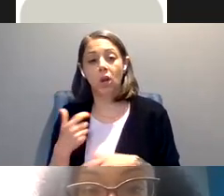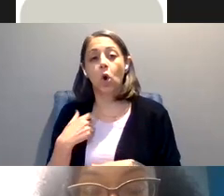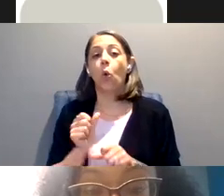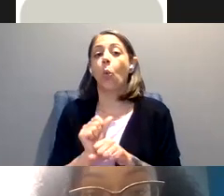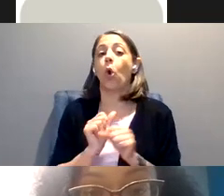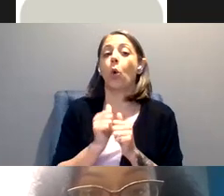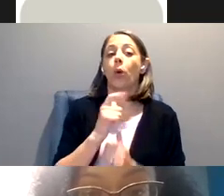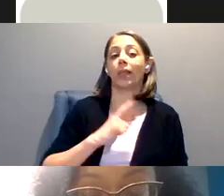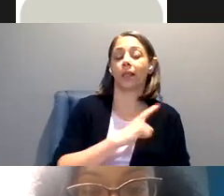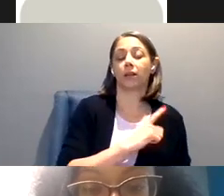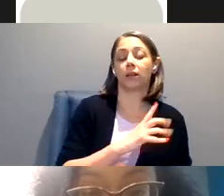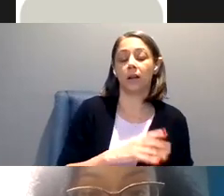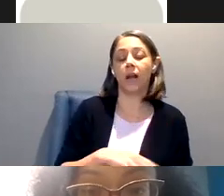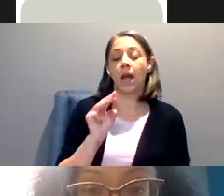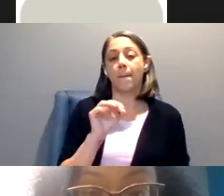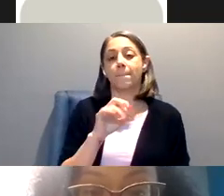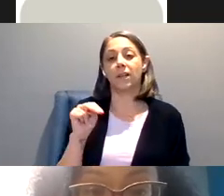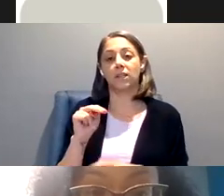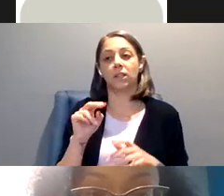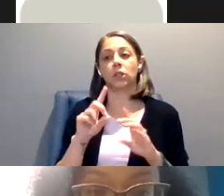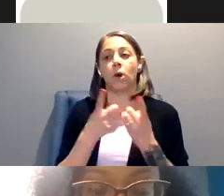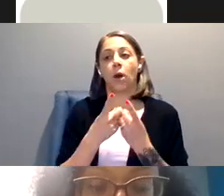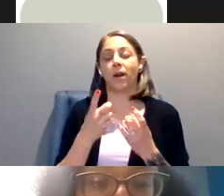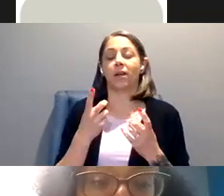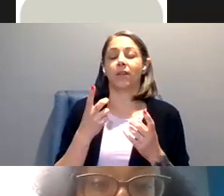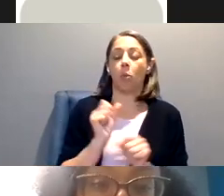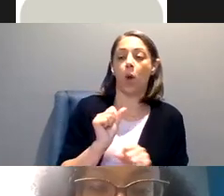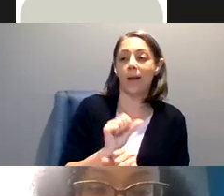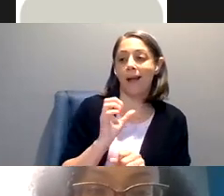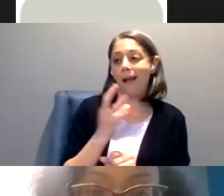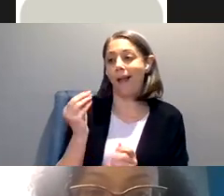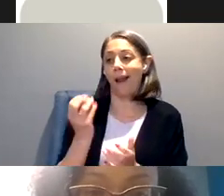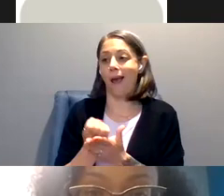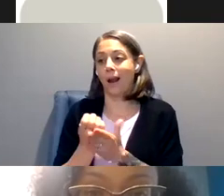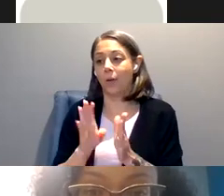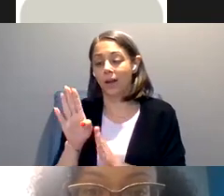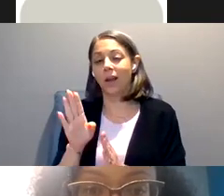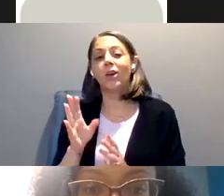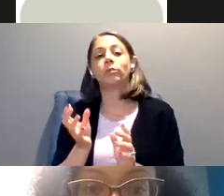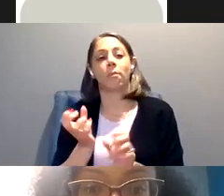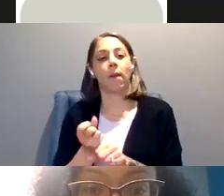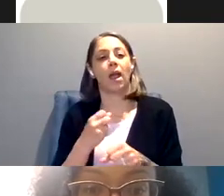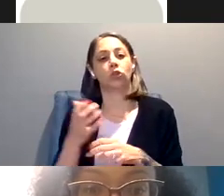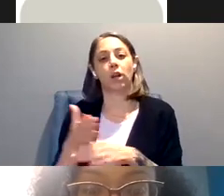Minnesota Department of Employment and Economic Development to create a shared ownership loan fund.